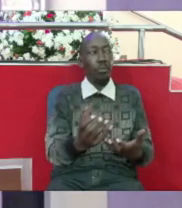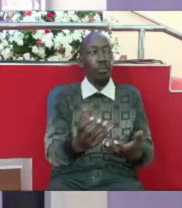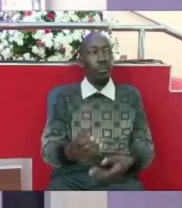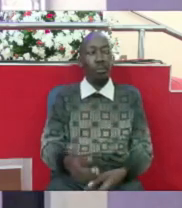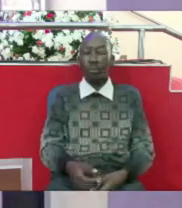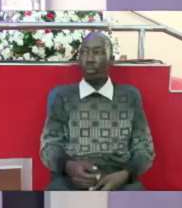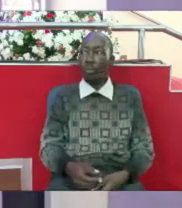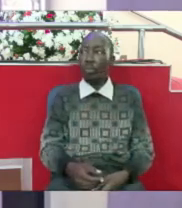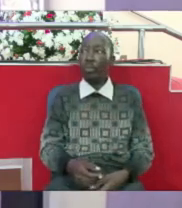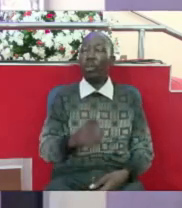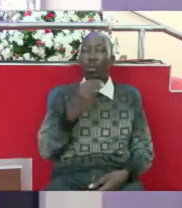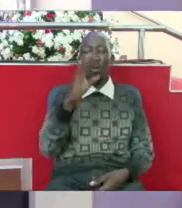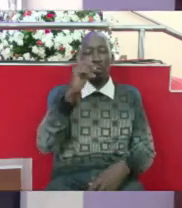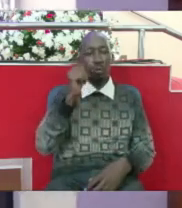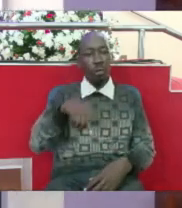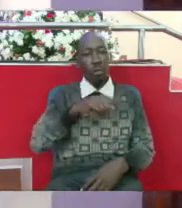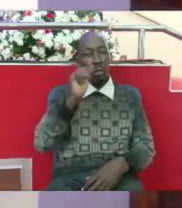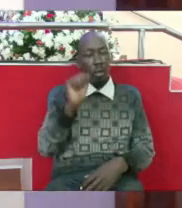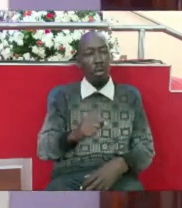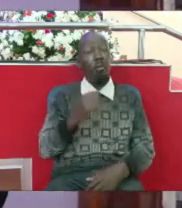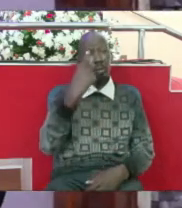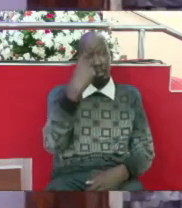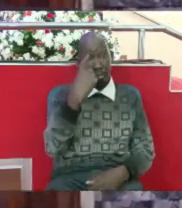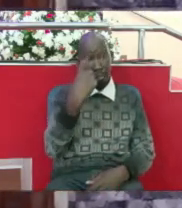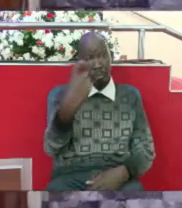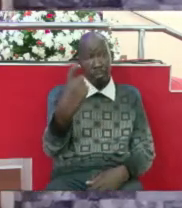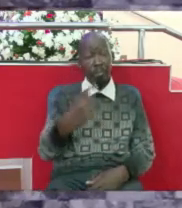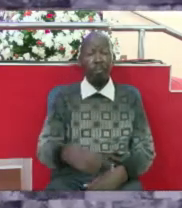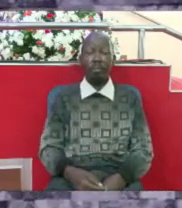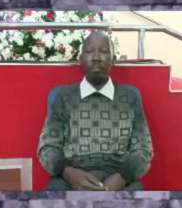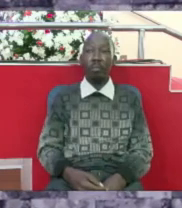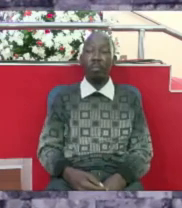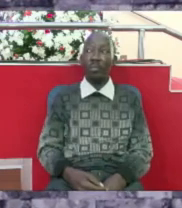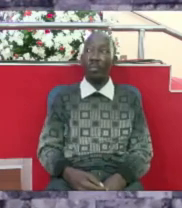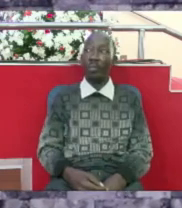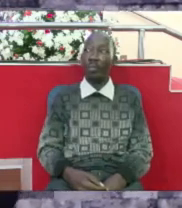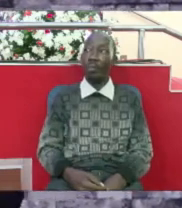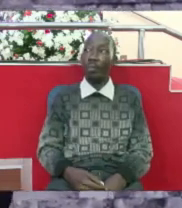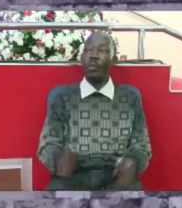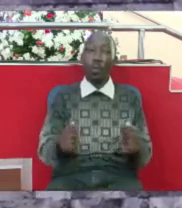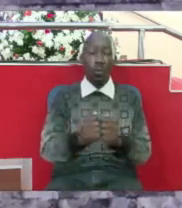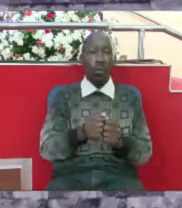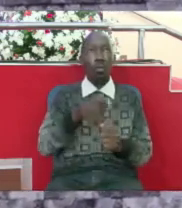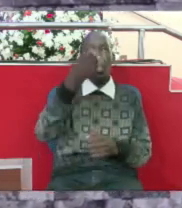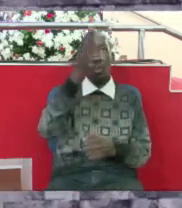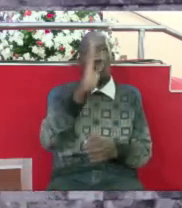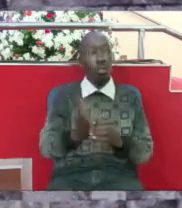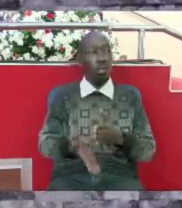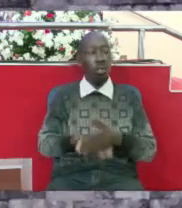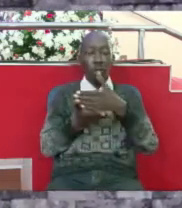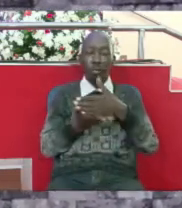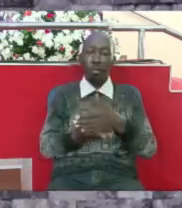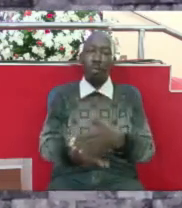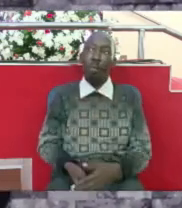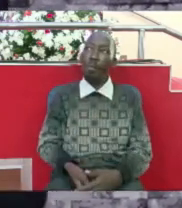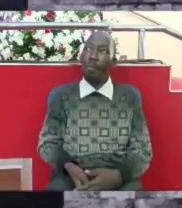tuotea. Or that we could dream. Ama kile tunaweza ota. With God's help. Tukiwa na msaada wa